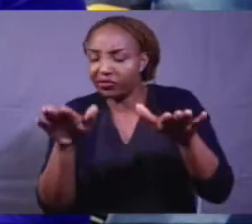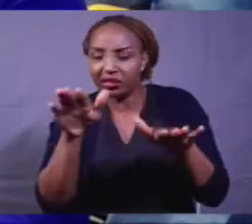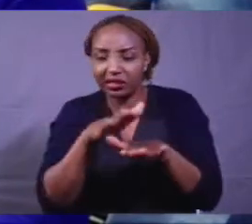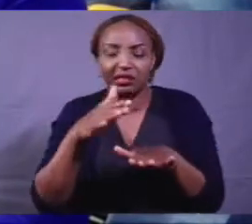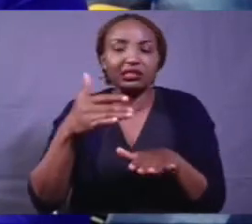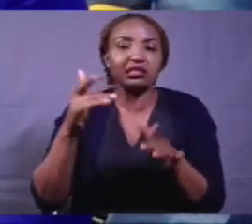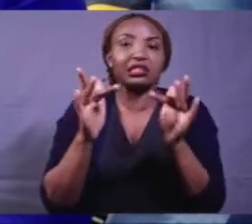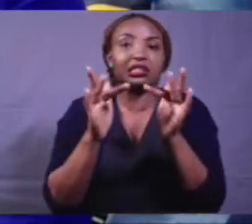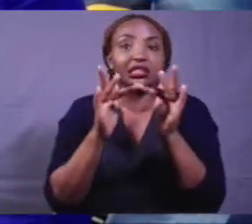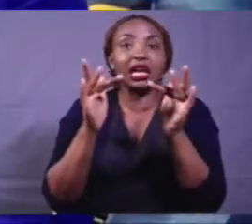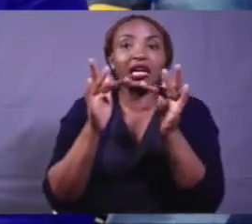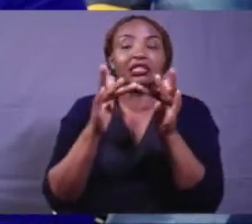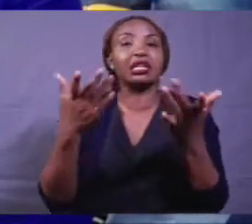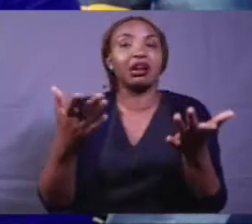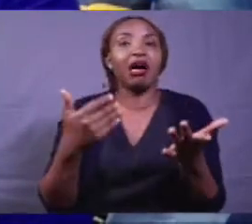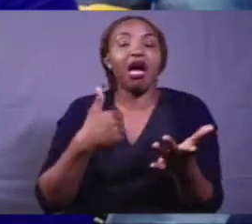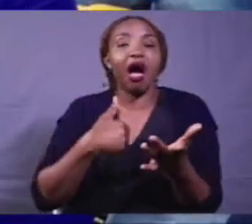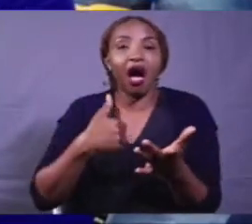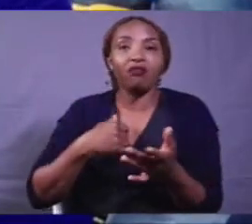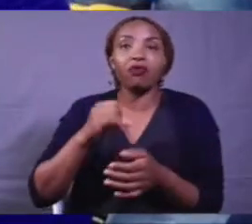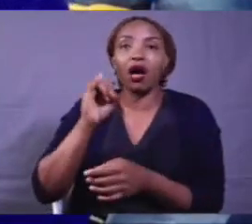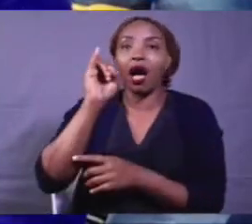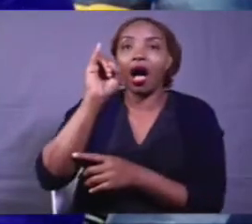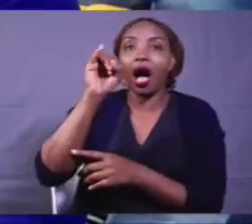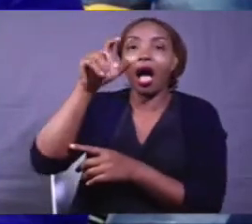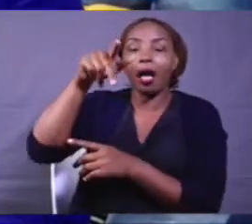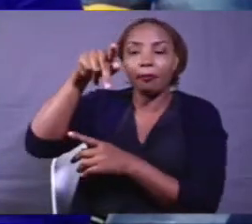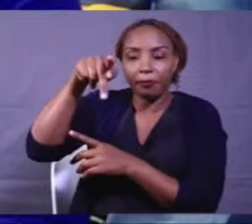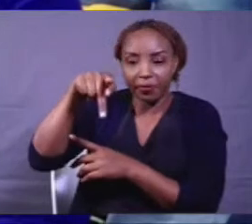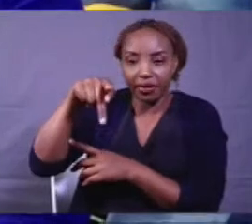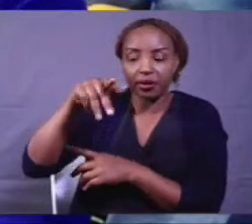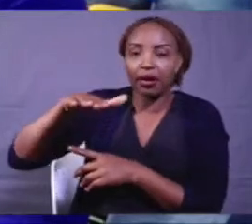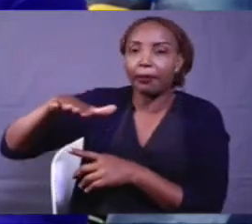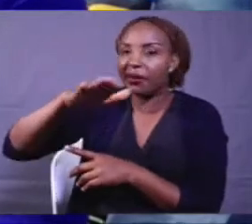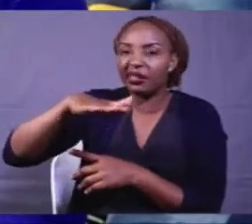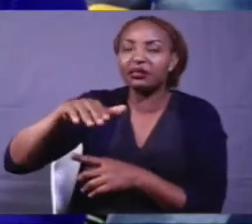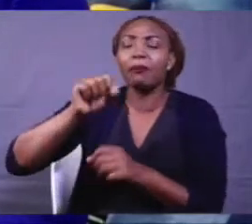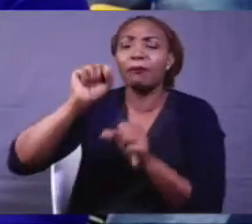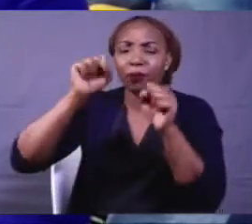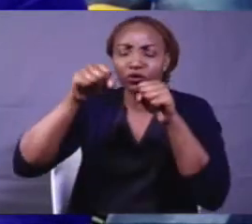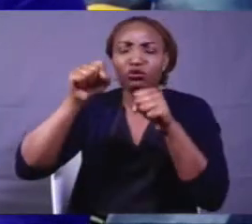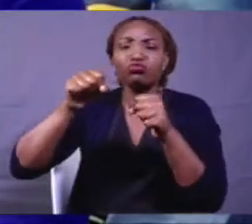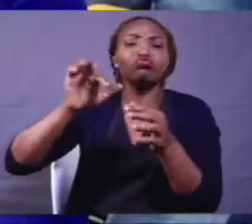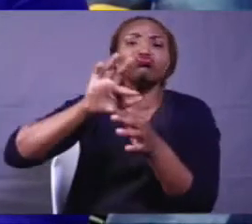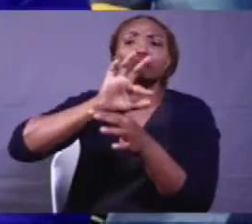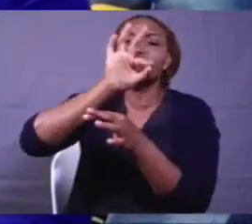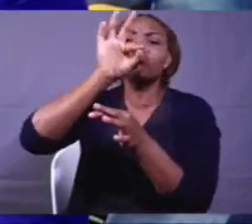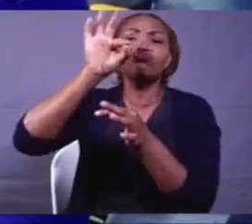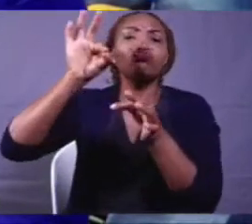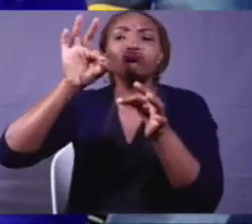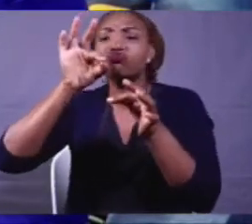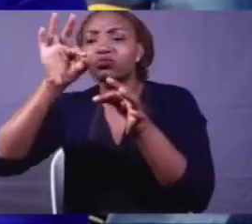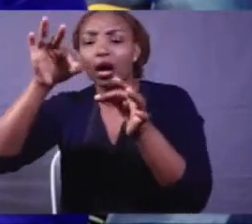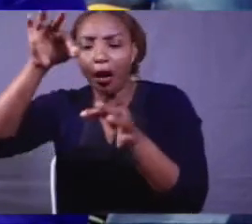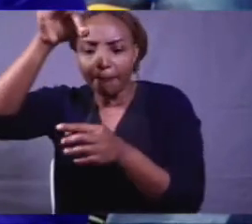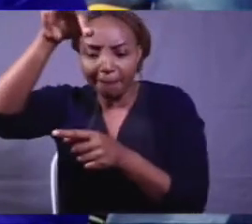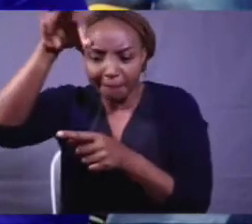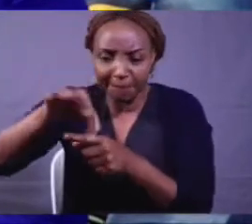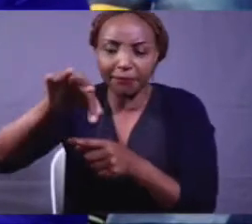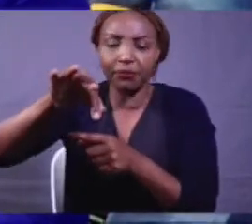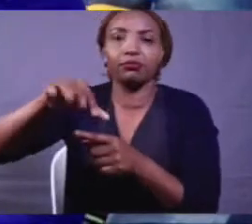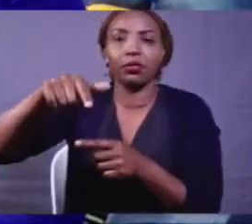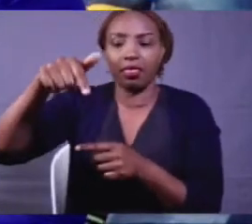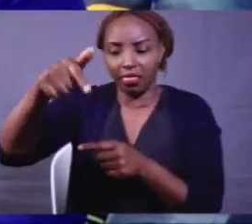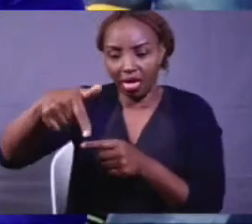IP address that can locate you specifically to where you are. So do not think that you can commit crimes through the